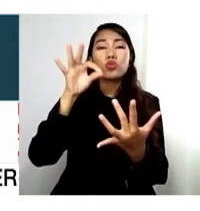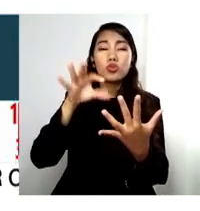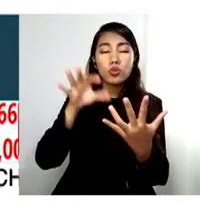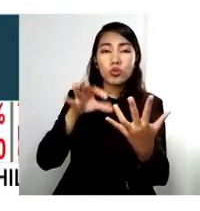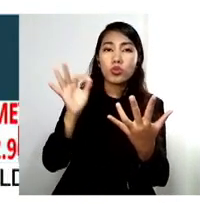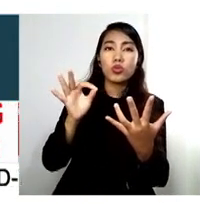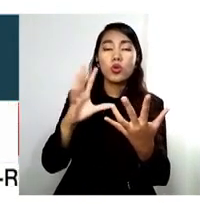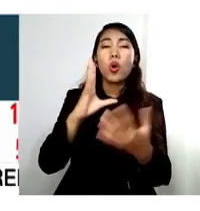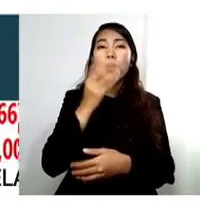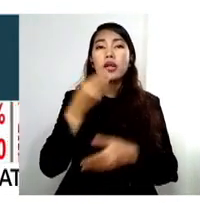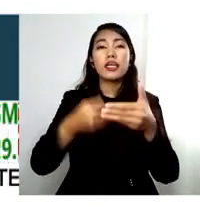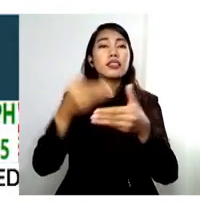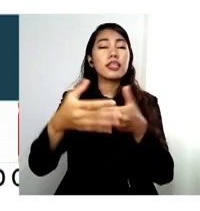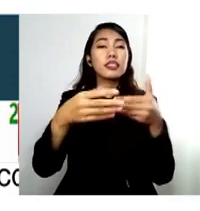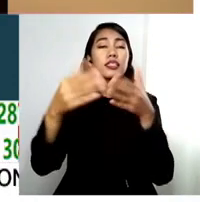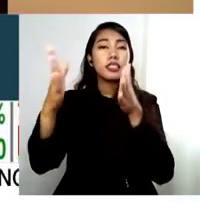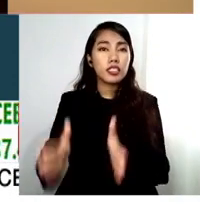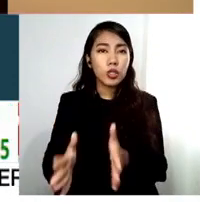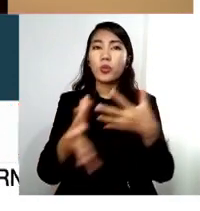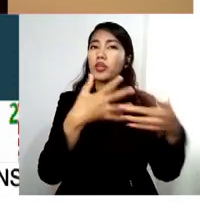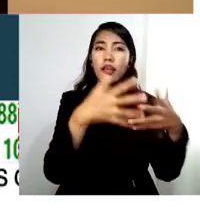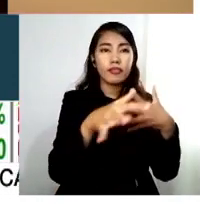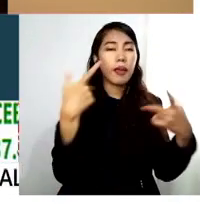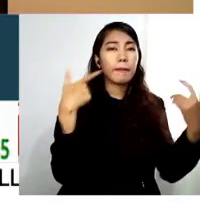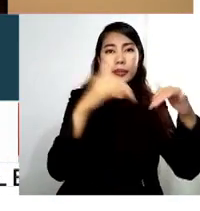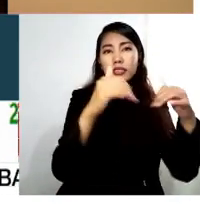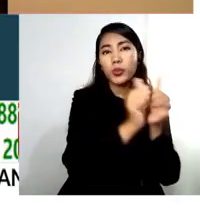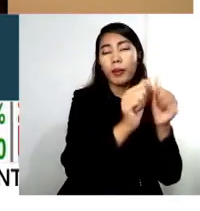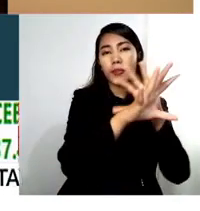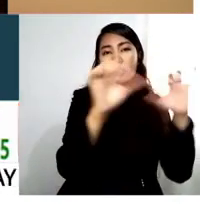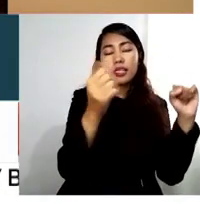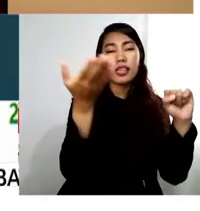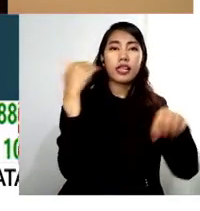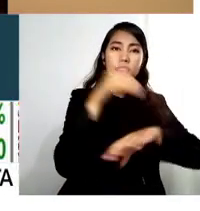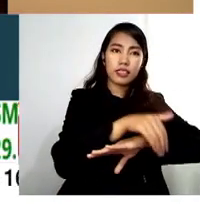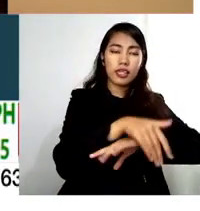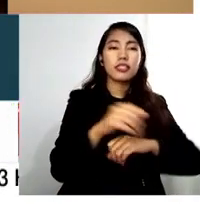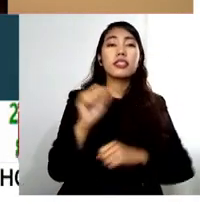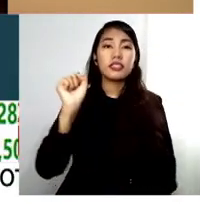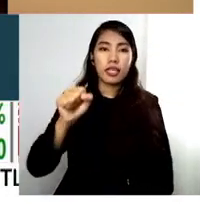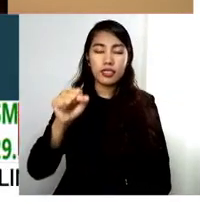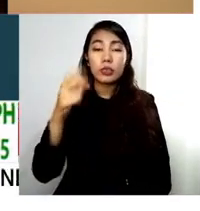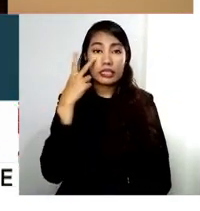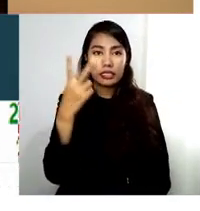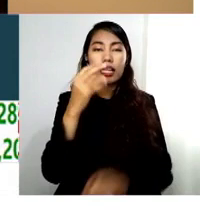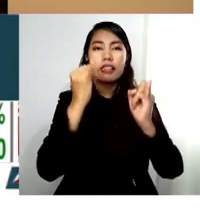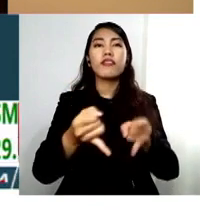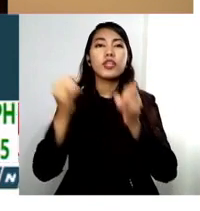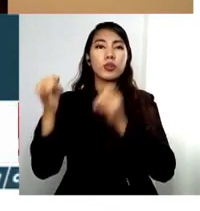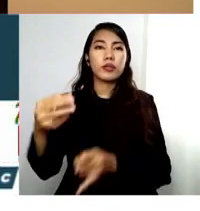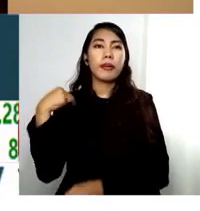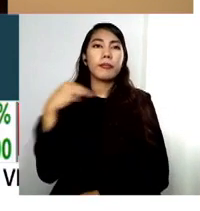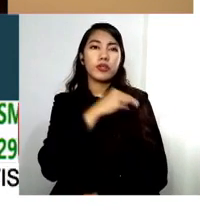night. Well, if you look at the Constitution, that is in fact the case, no? It is the individual members of the House that will elect their